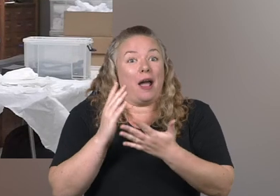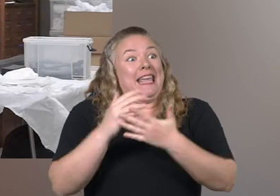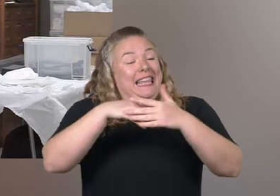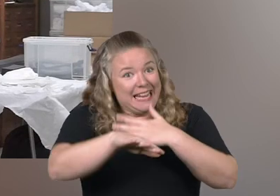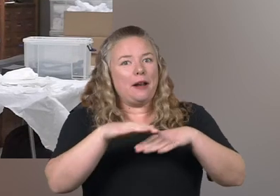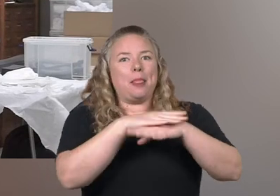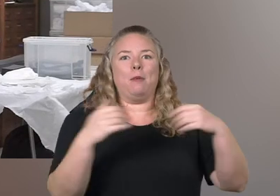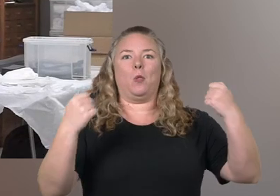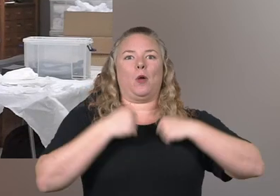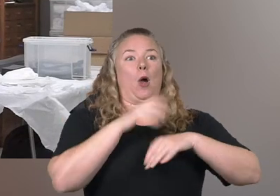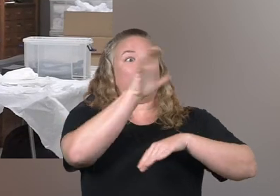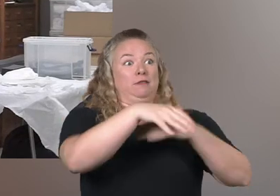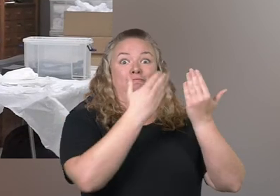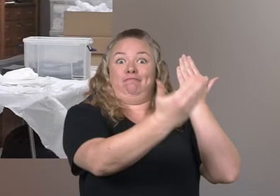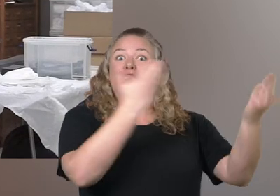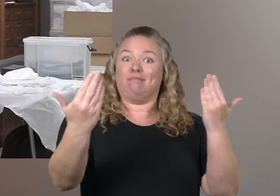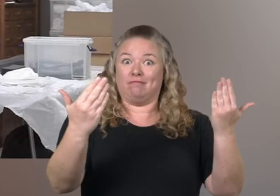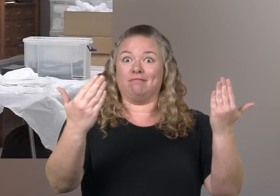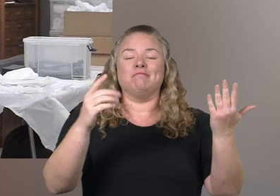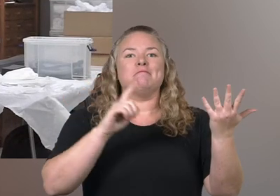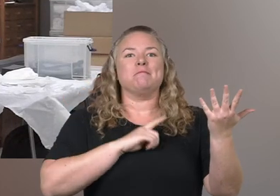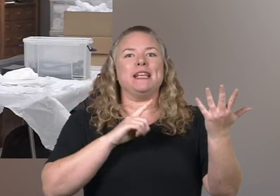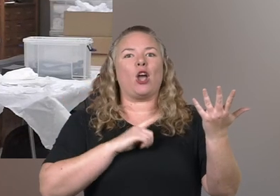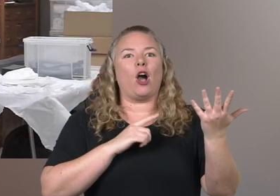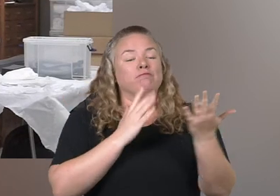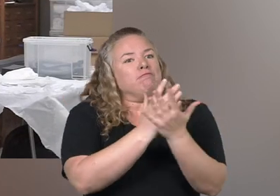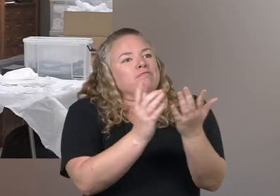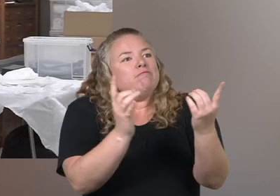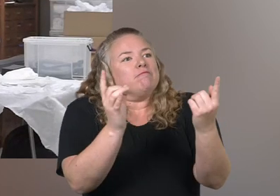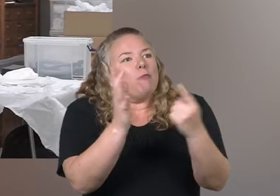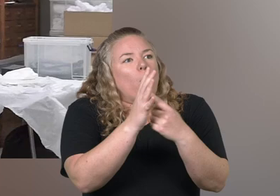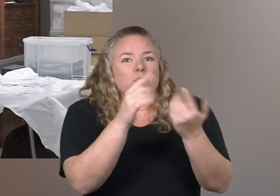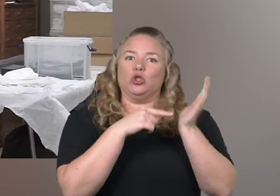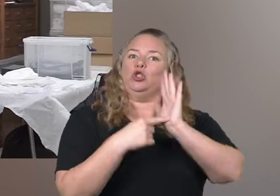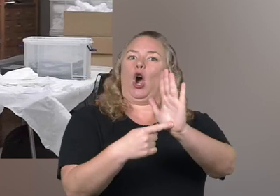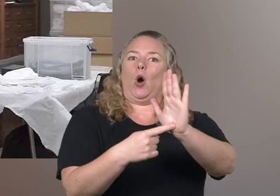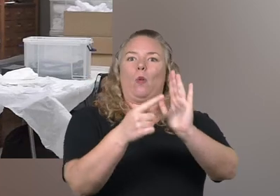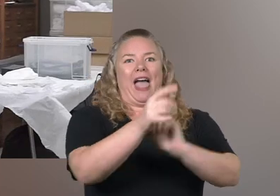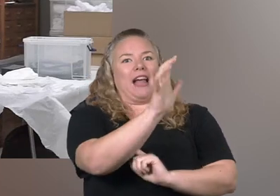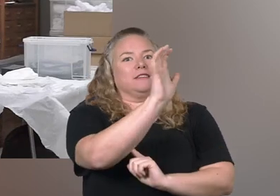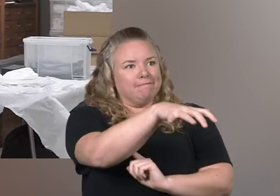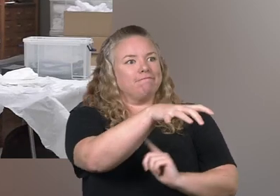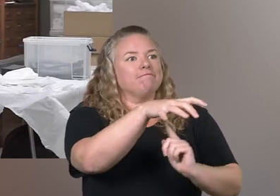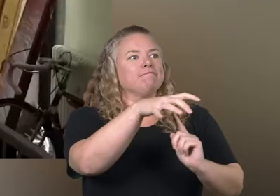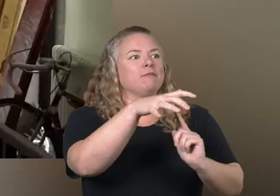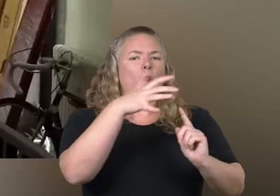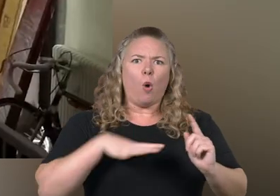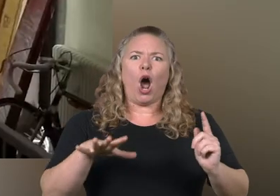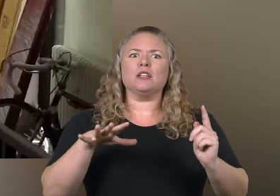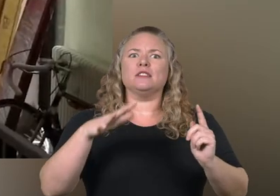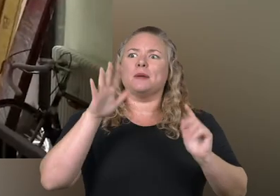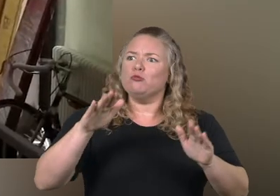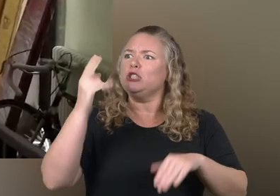Blue Coat at that moment was really important because it flagged the Blue